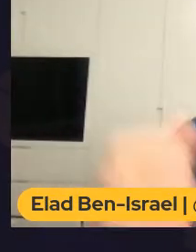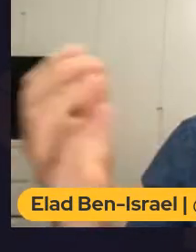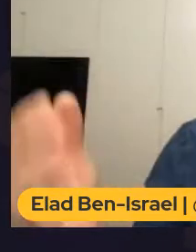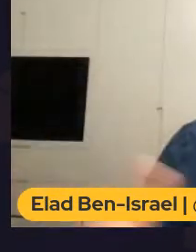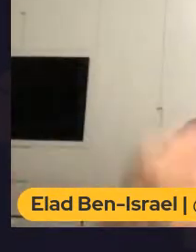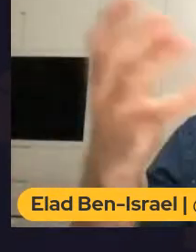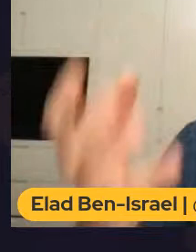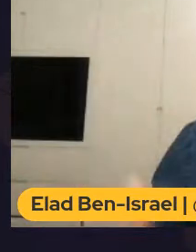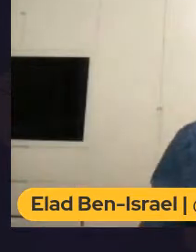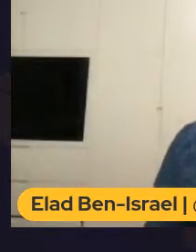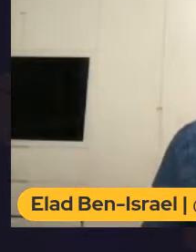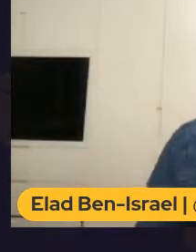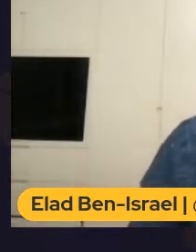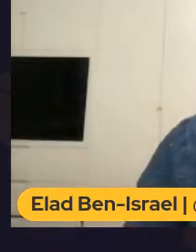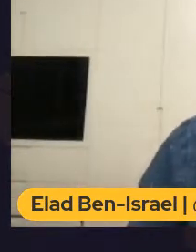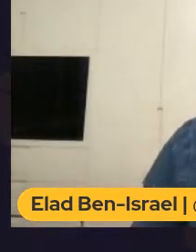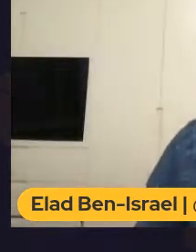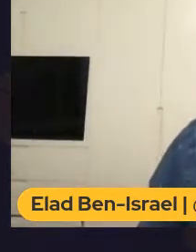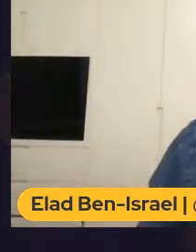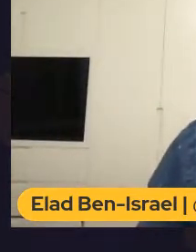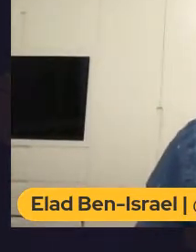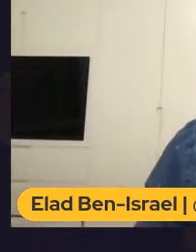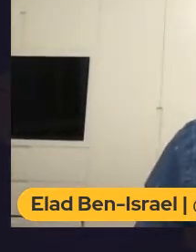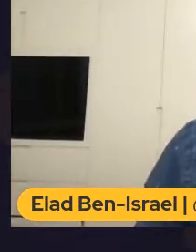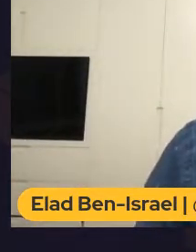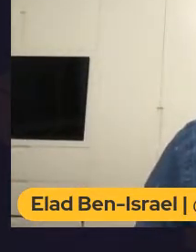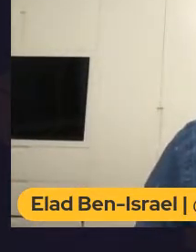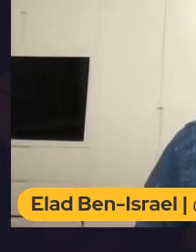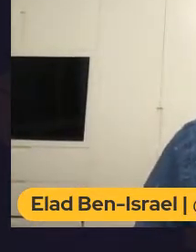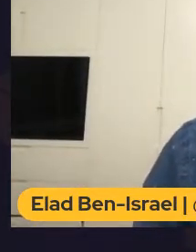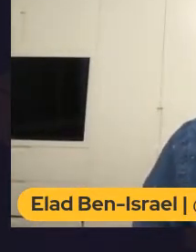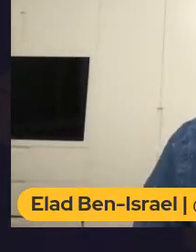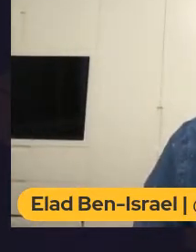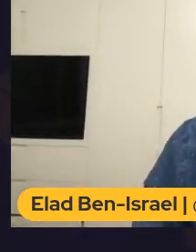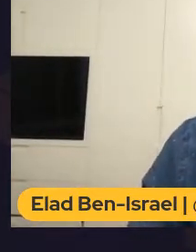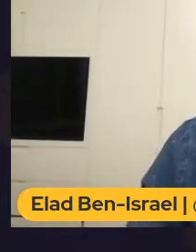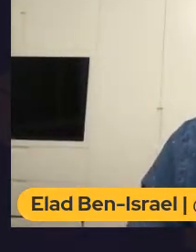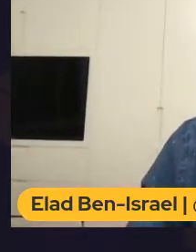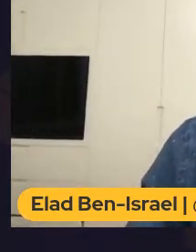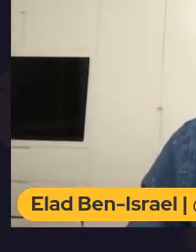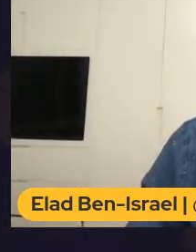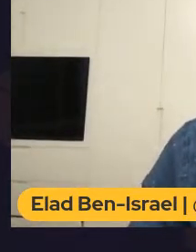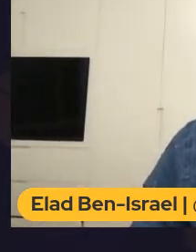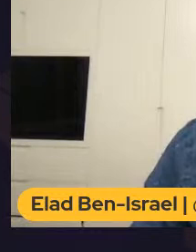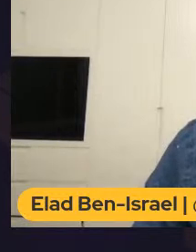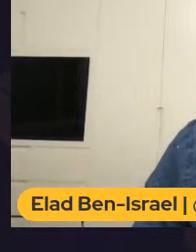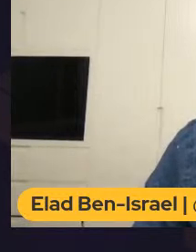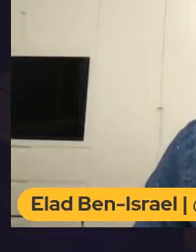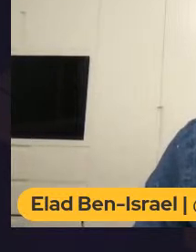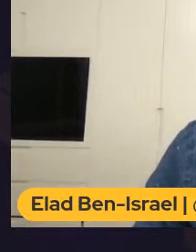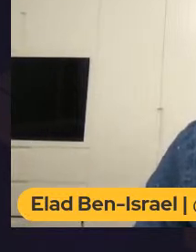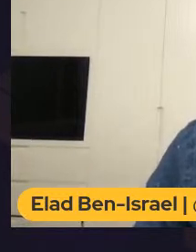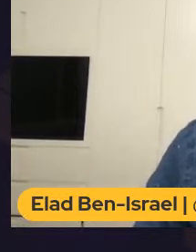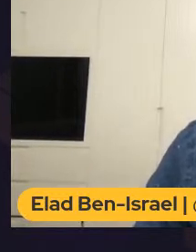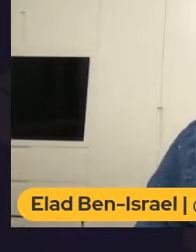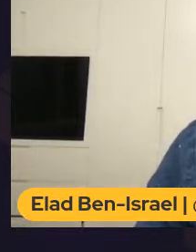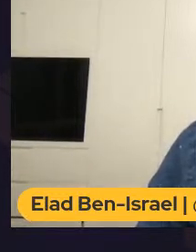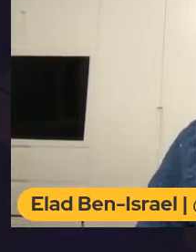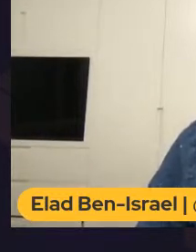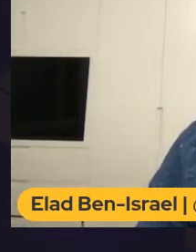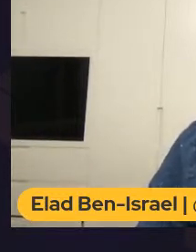And then, you know, building higher level things with it is going to be the fun part, I guess. Let me share my